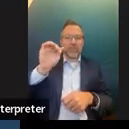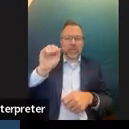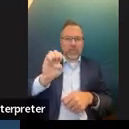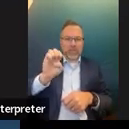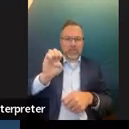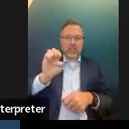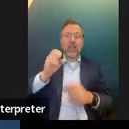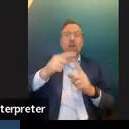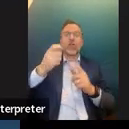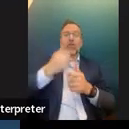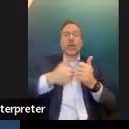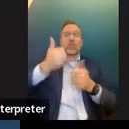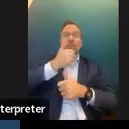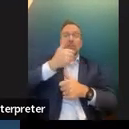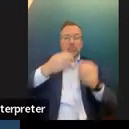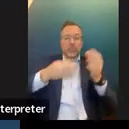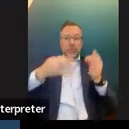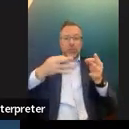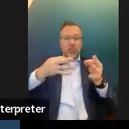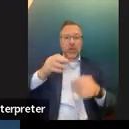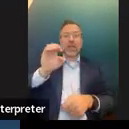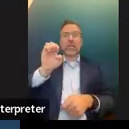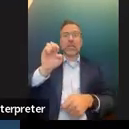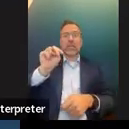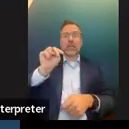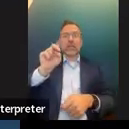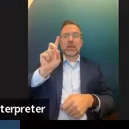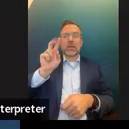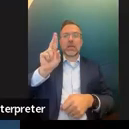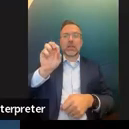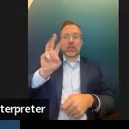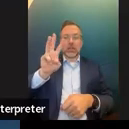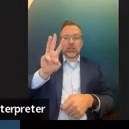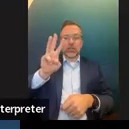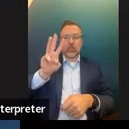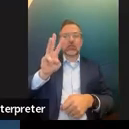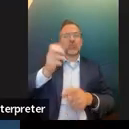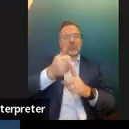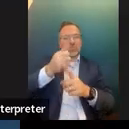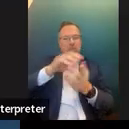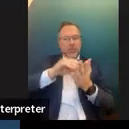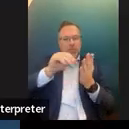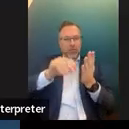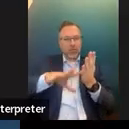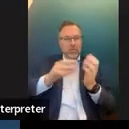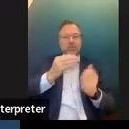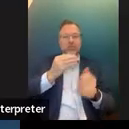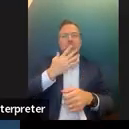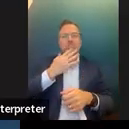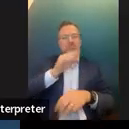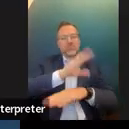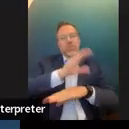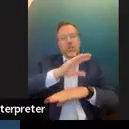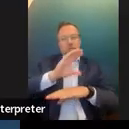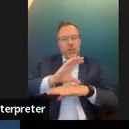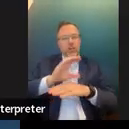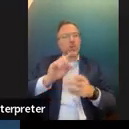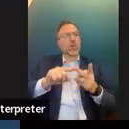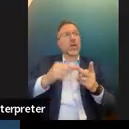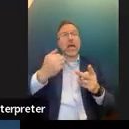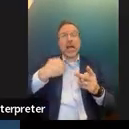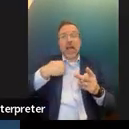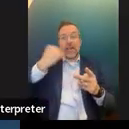And Andrew was a student in Colorado, and he has autism,